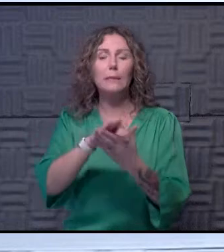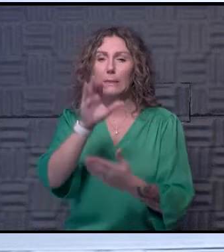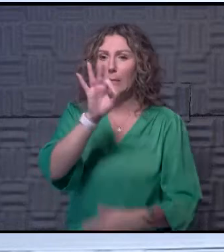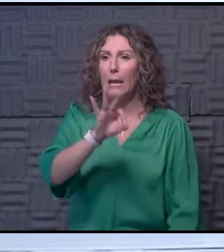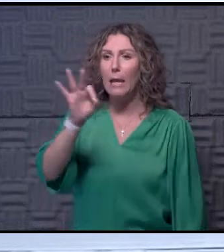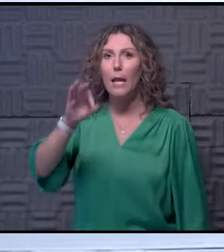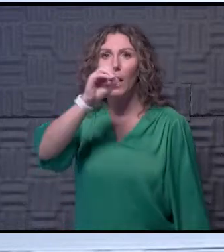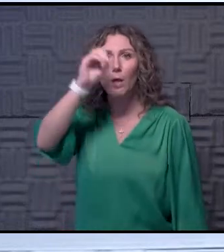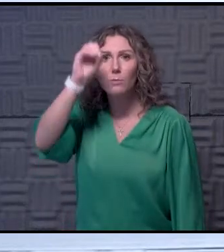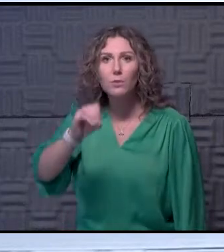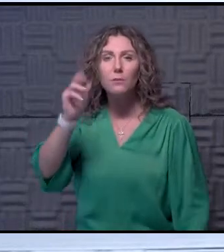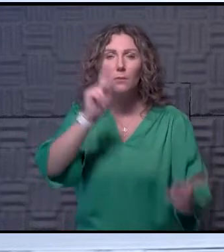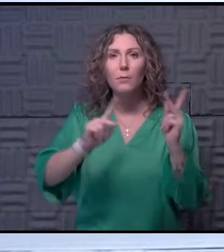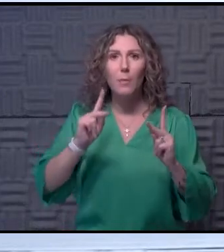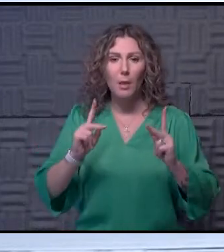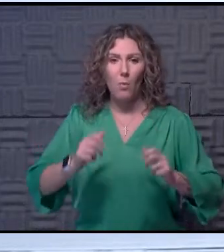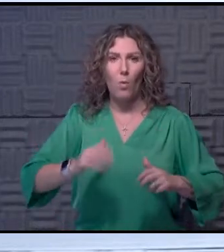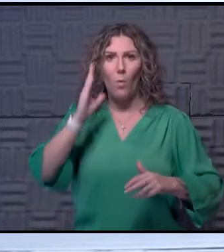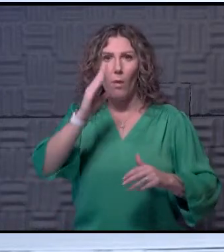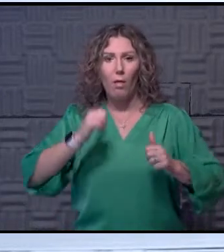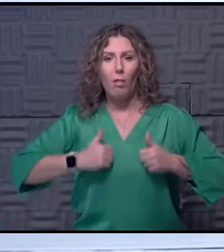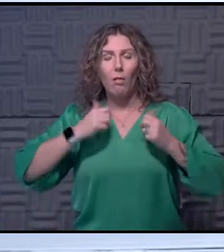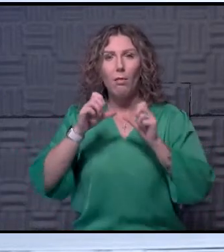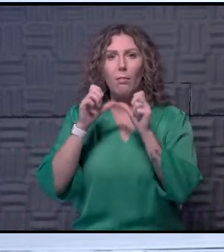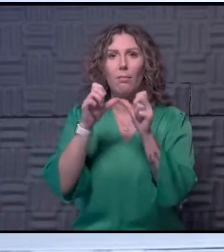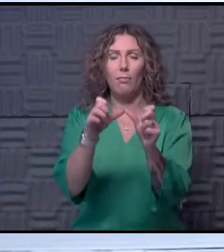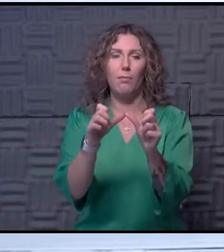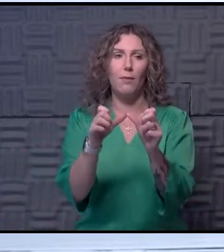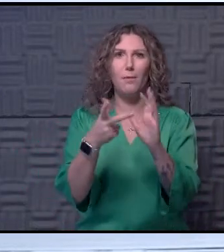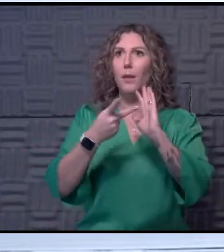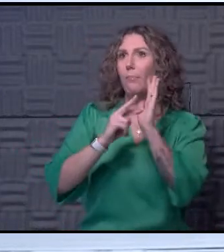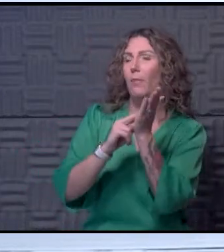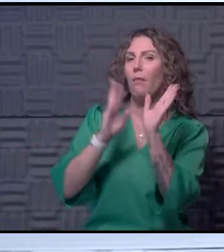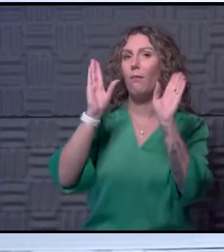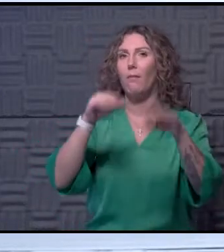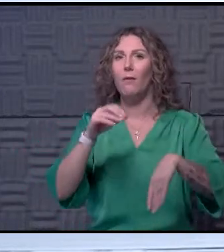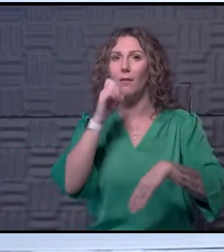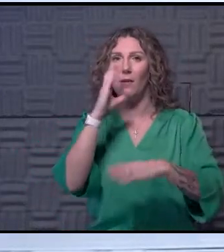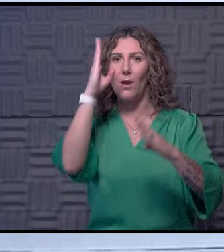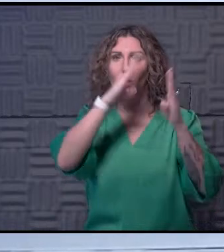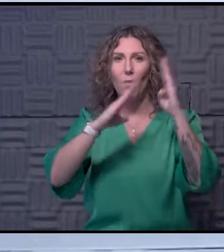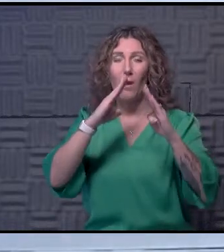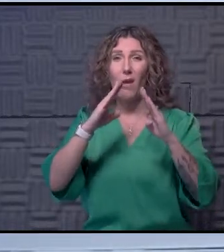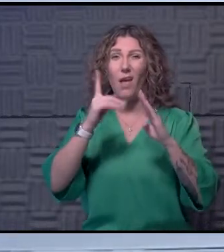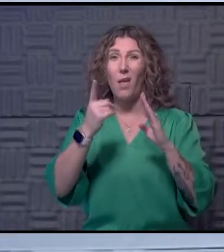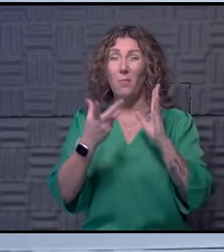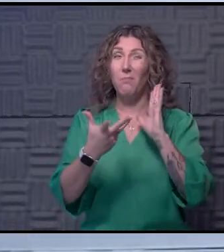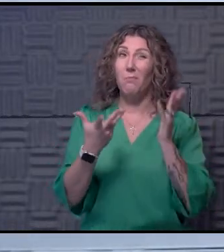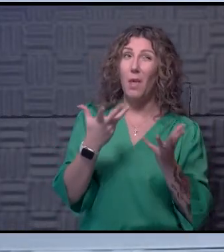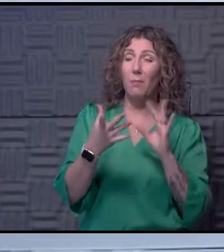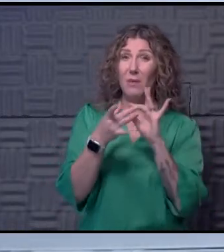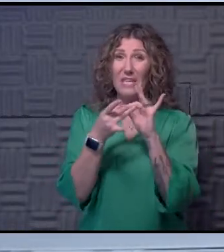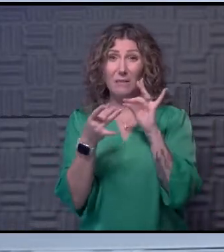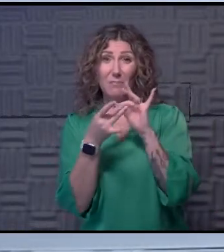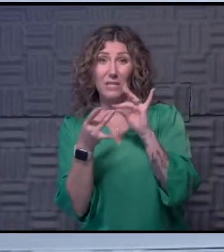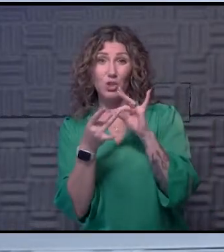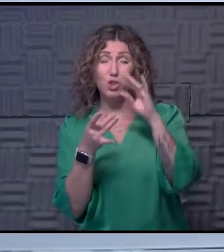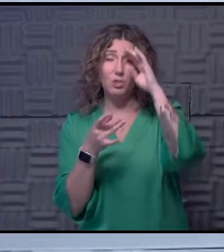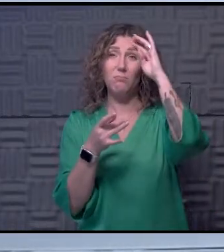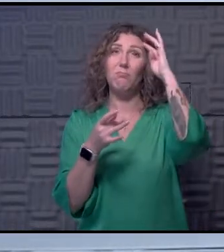of people survive and therefore they should not really be worried about it, I might point them towards some of